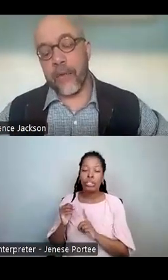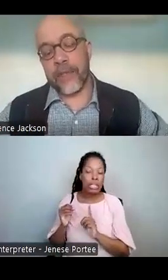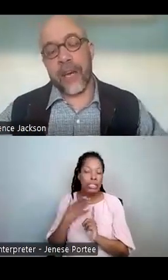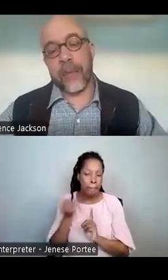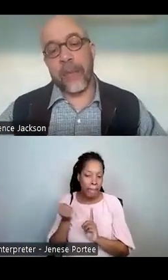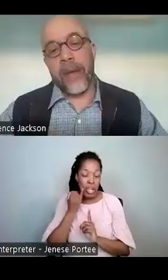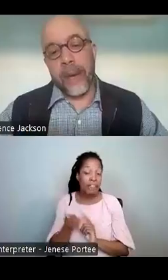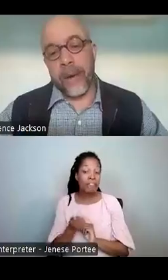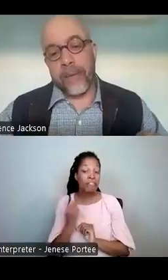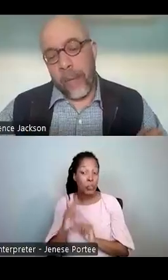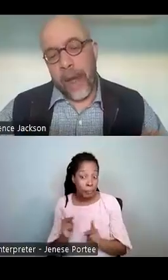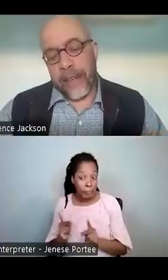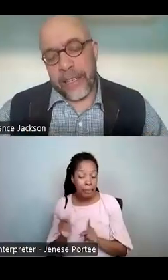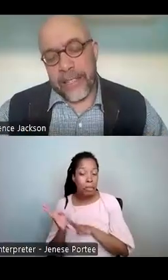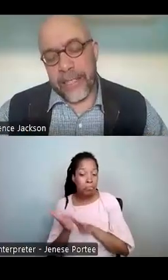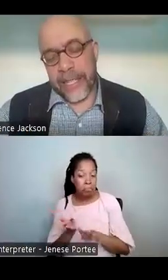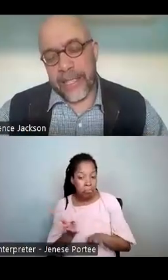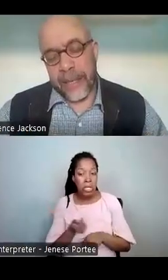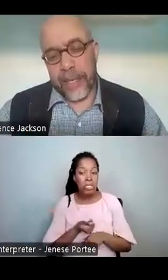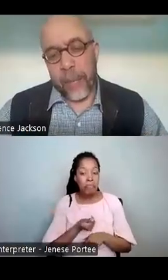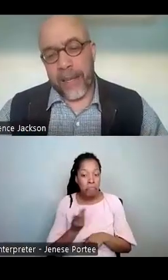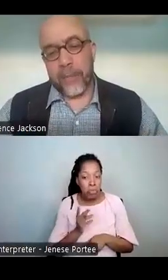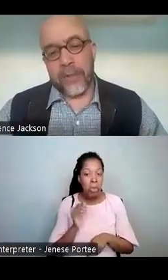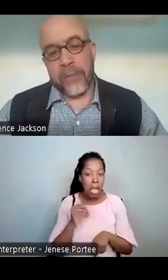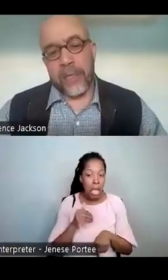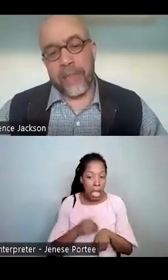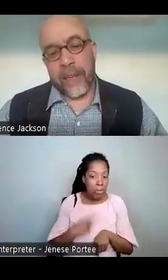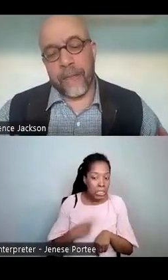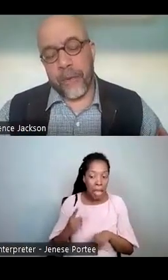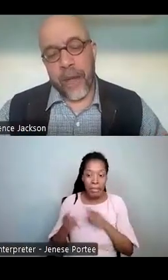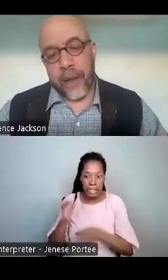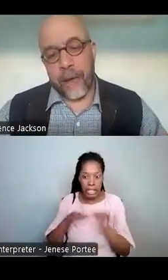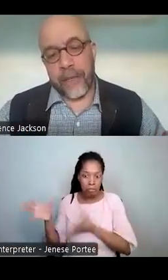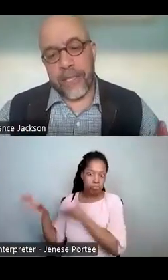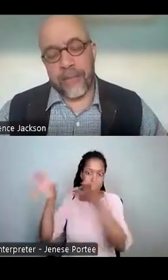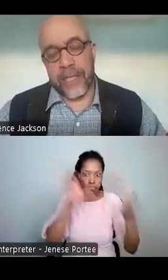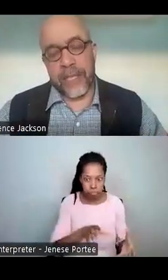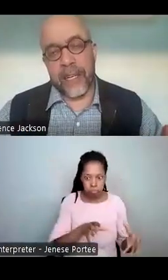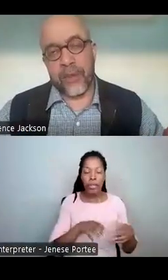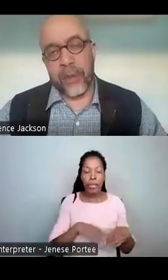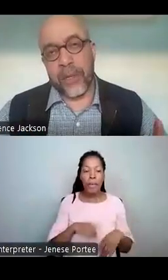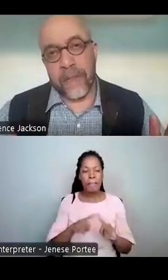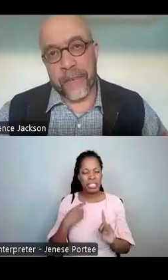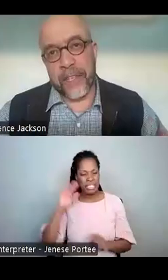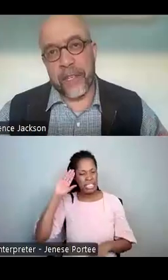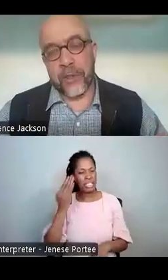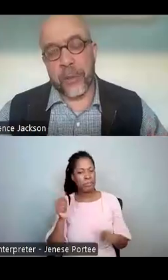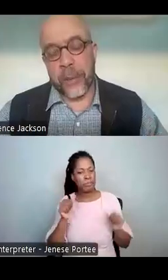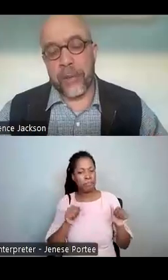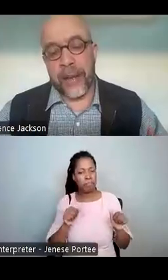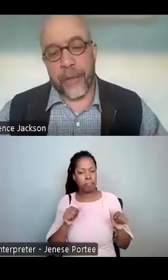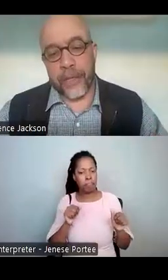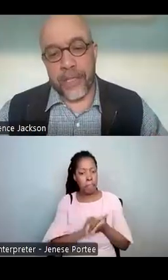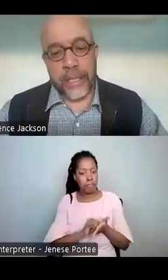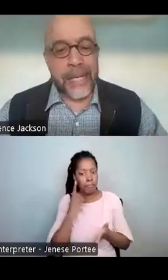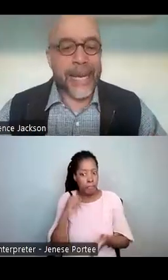steadily over time. But it seems impossible to me that if you have in 1793 there are 1,500 people